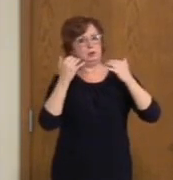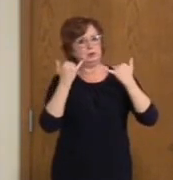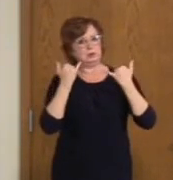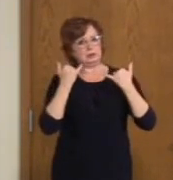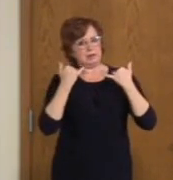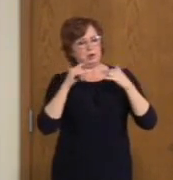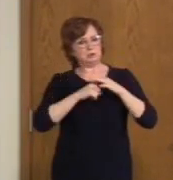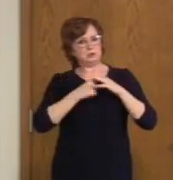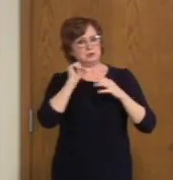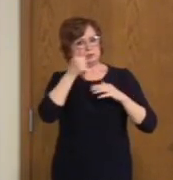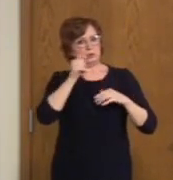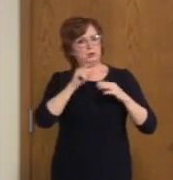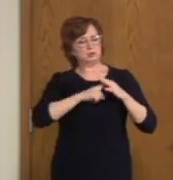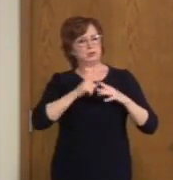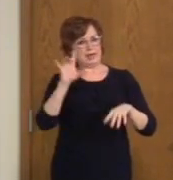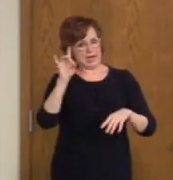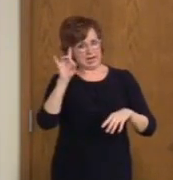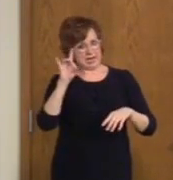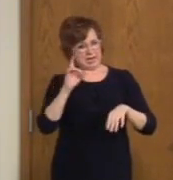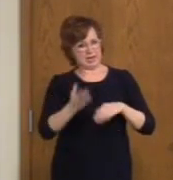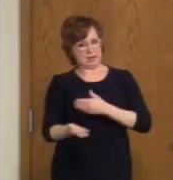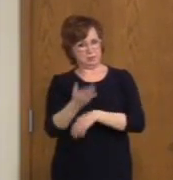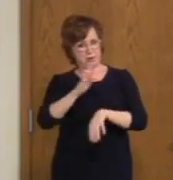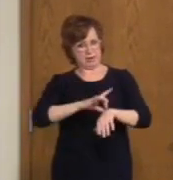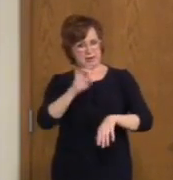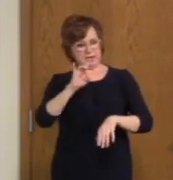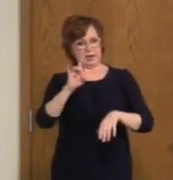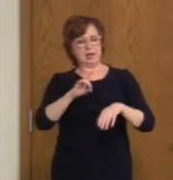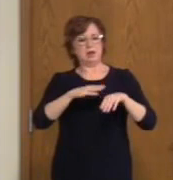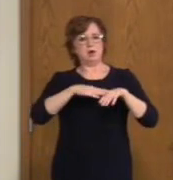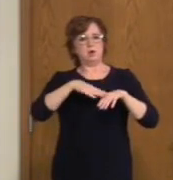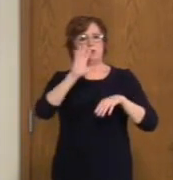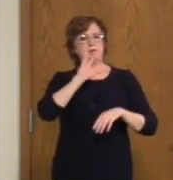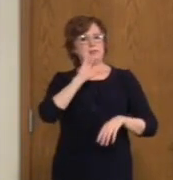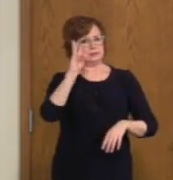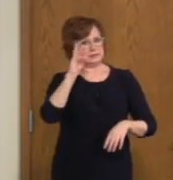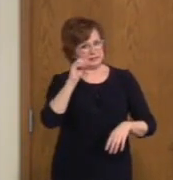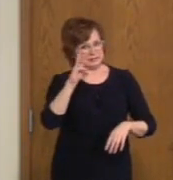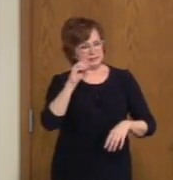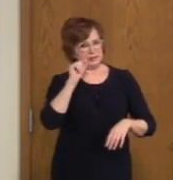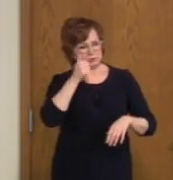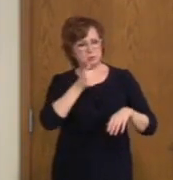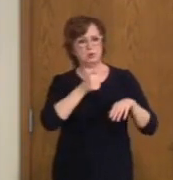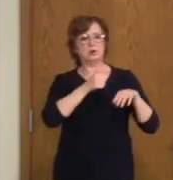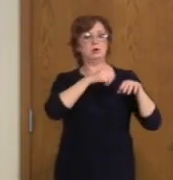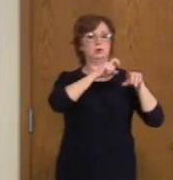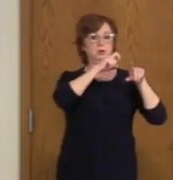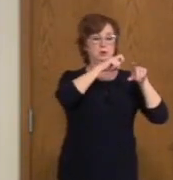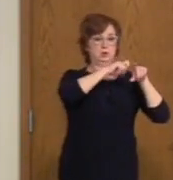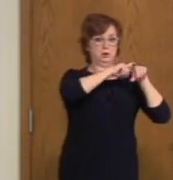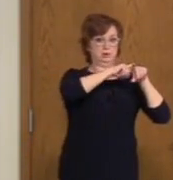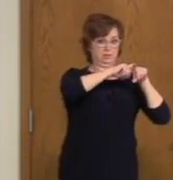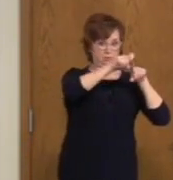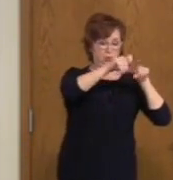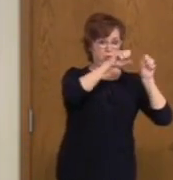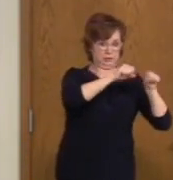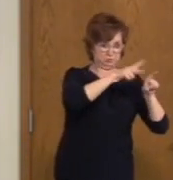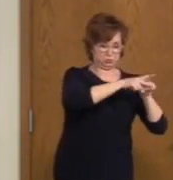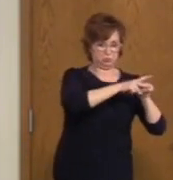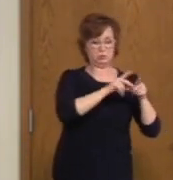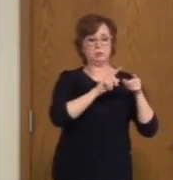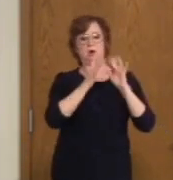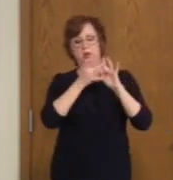book their appointment online or they can call by telephone. 60 and over. That's down 2 more years from where we are currently at 62